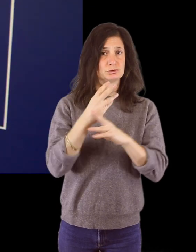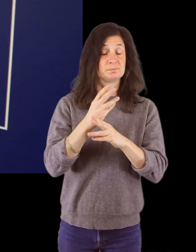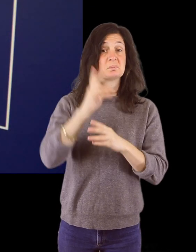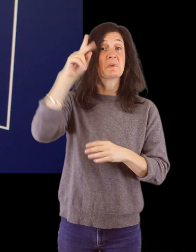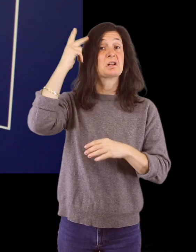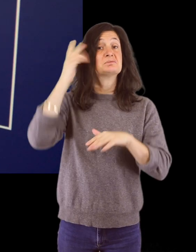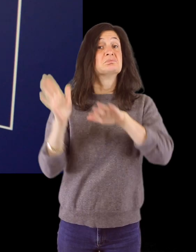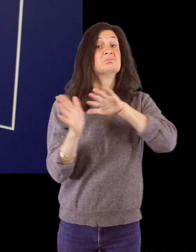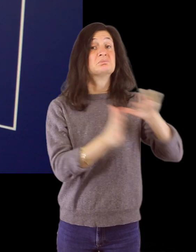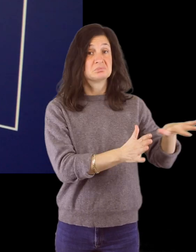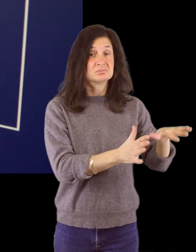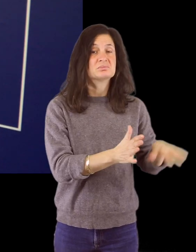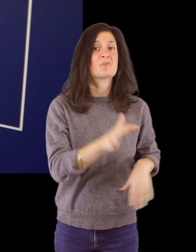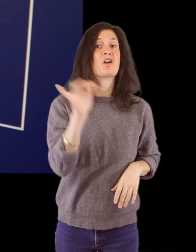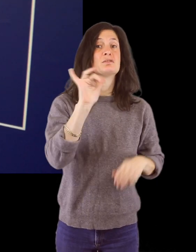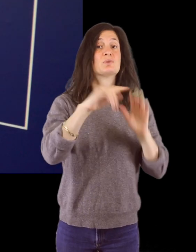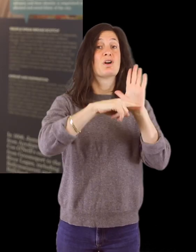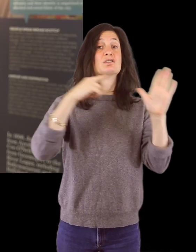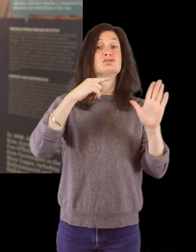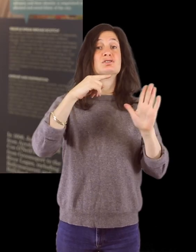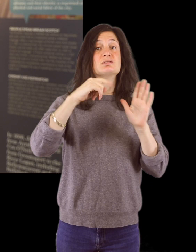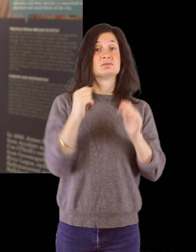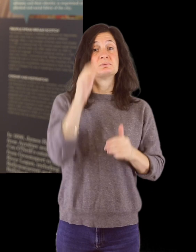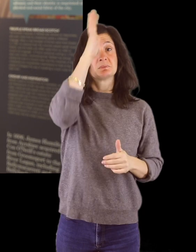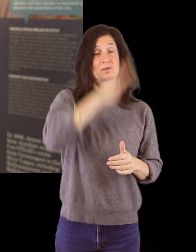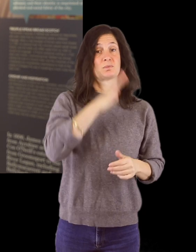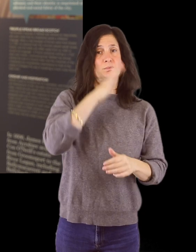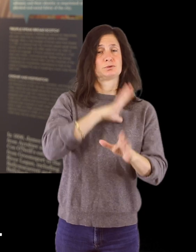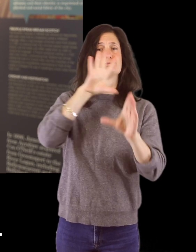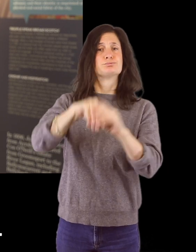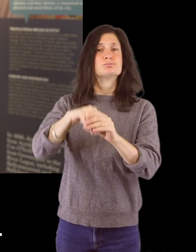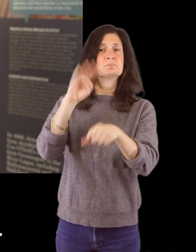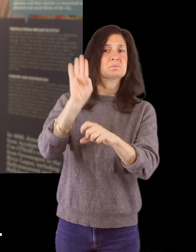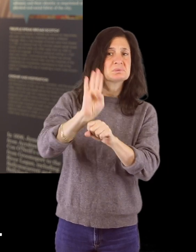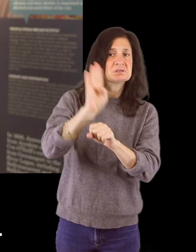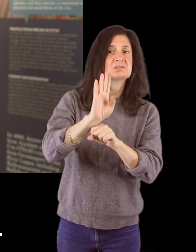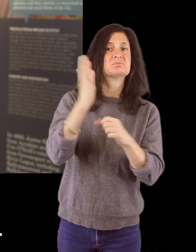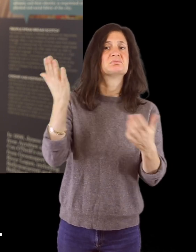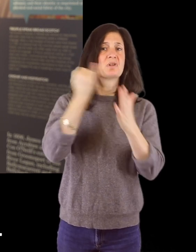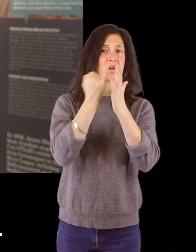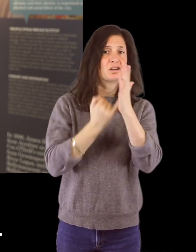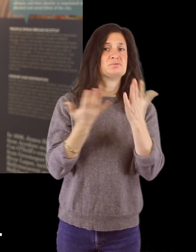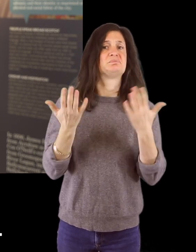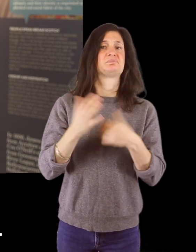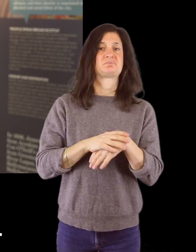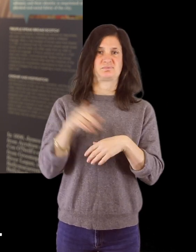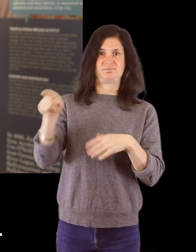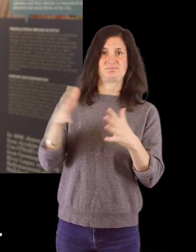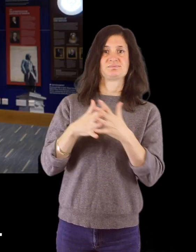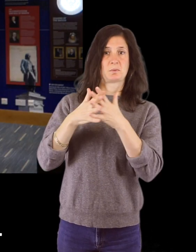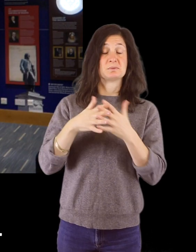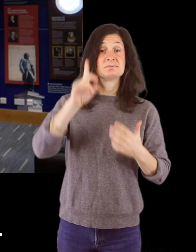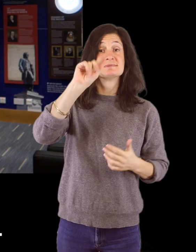world. Politics aside, men and women of Ulster descent have also played a key role in the civic and commercial life of